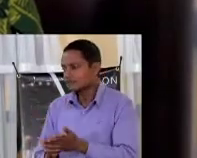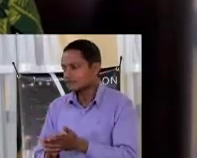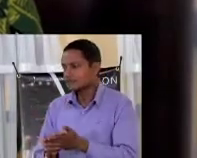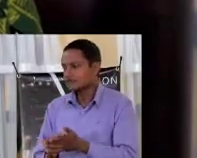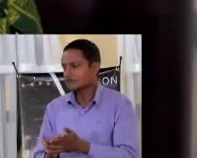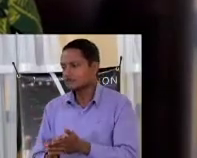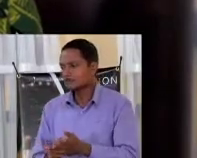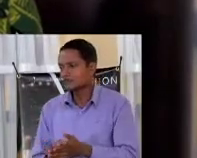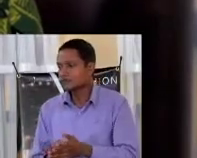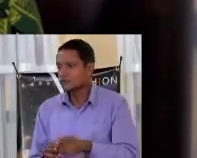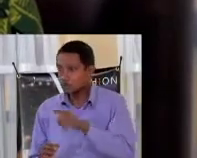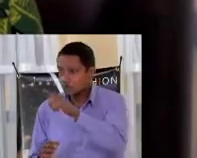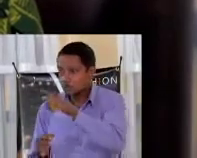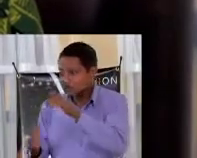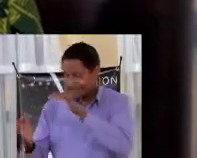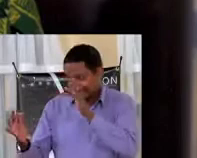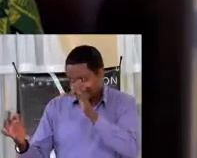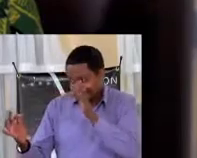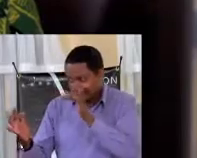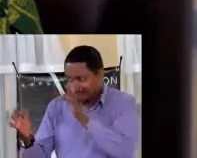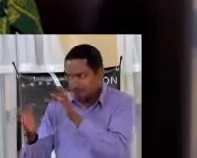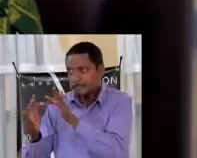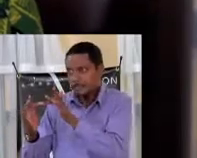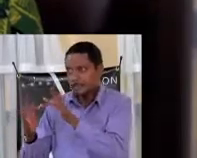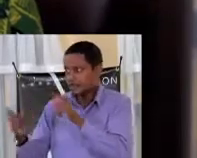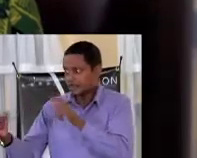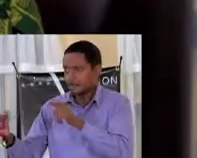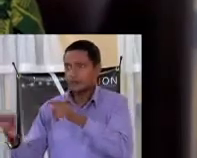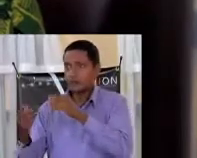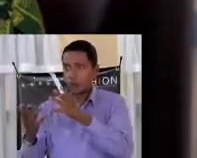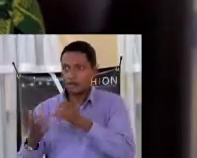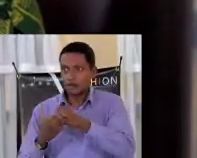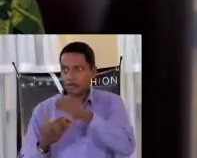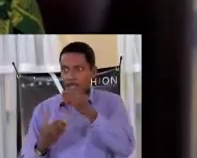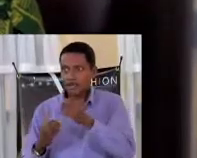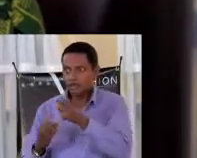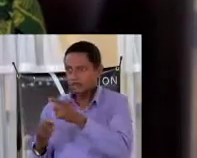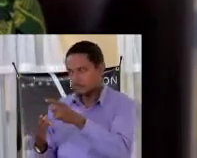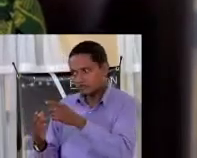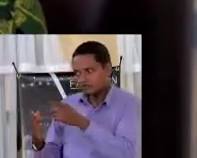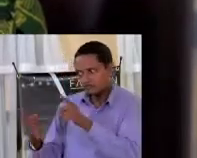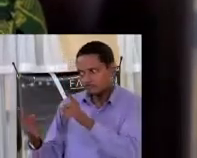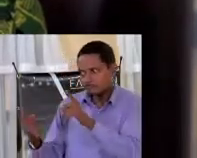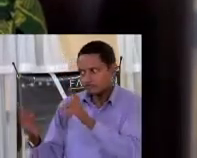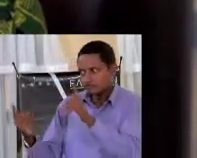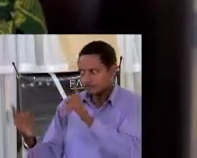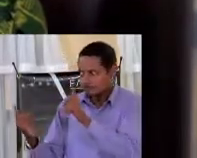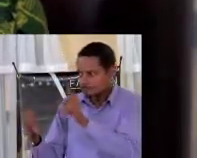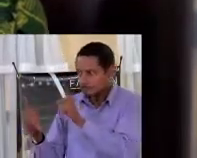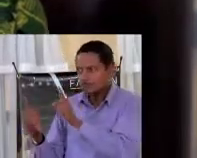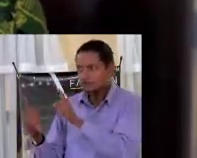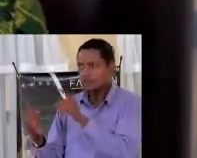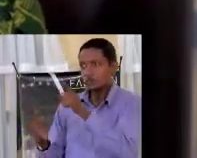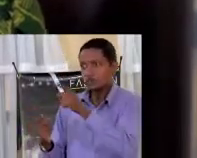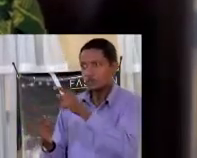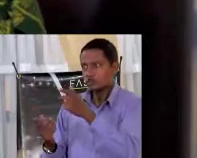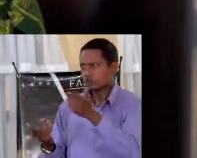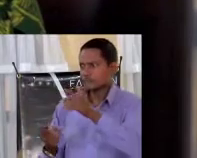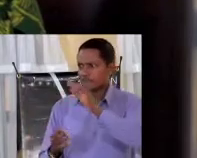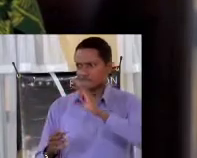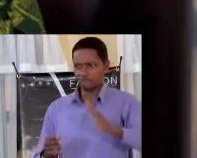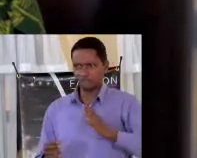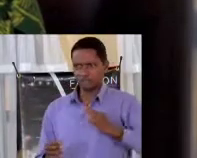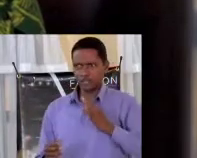connection, when you do connect with the buyer in that market, when you are at the trade show, at the fashion